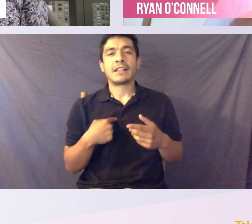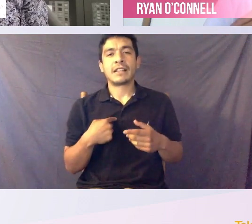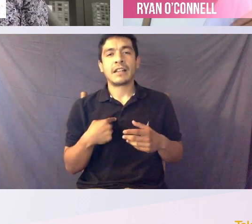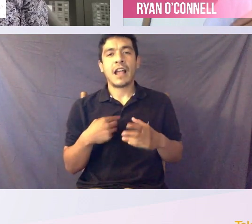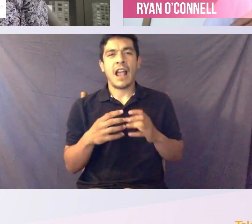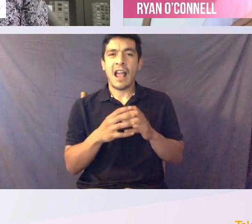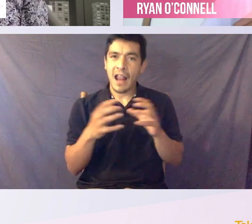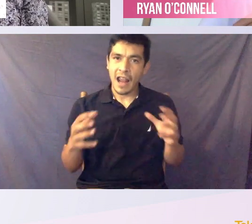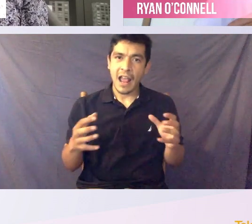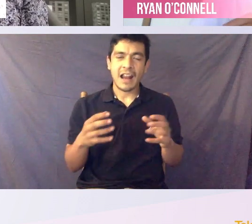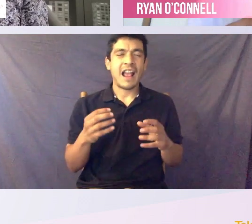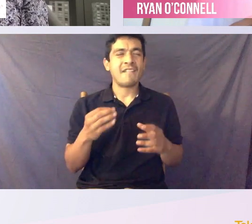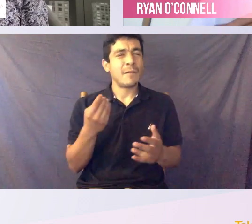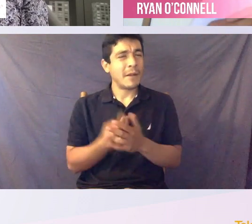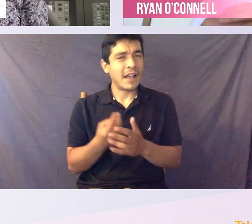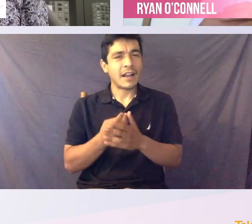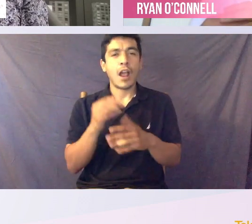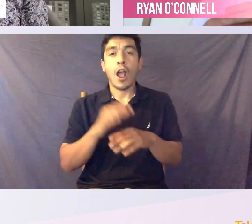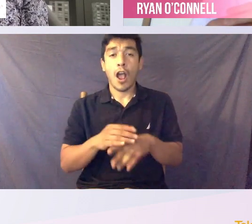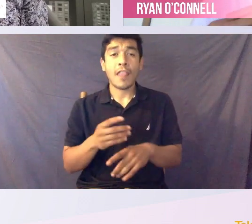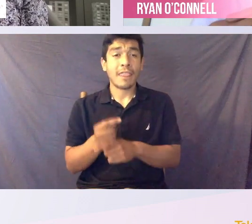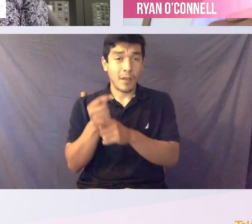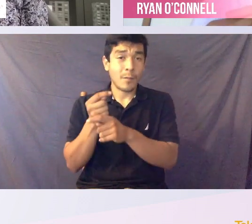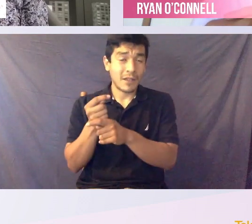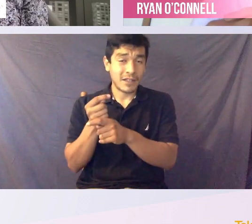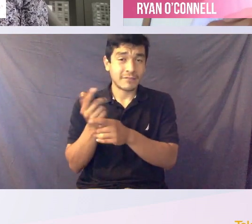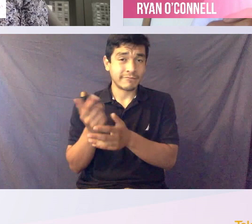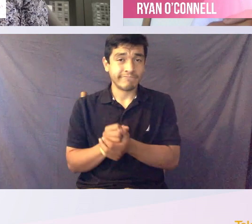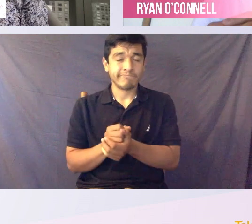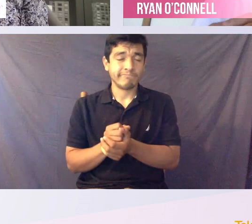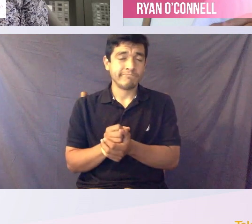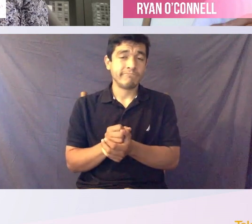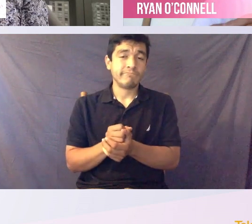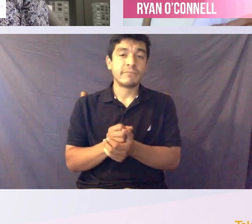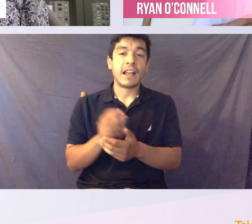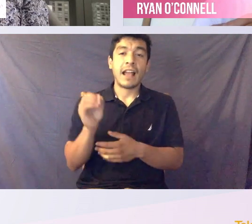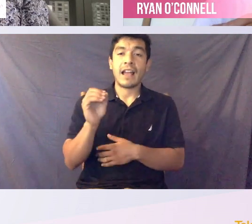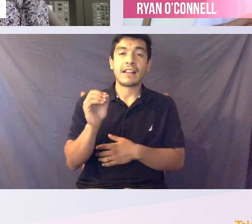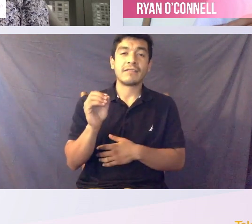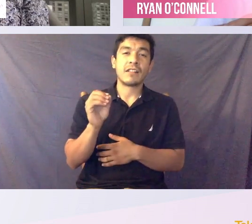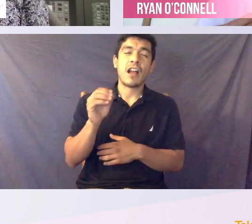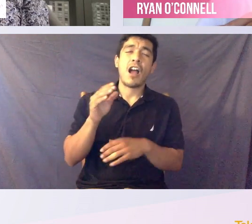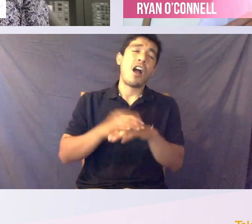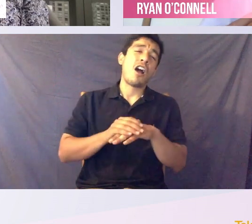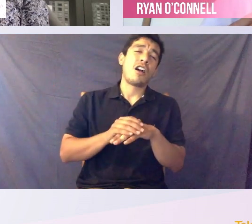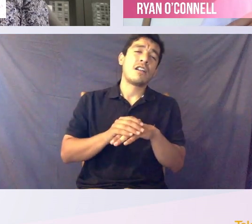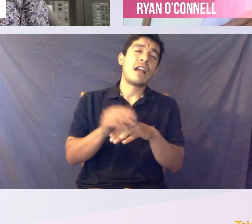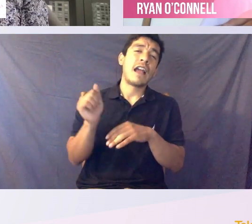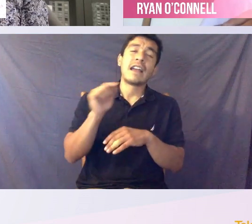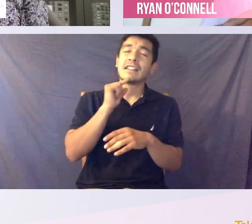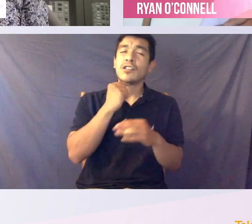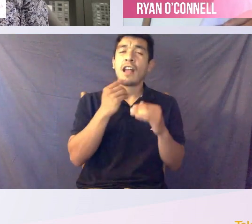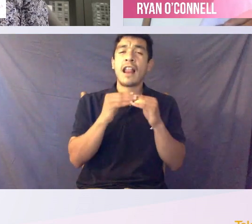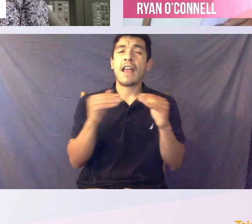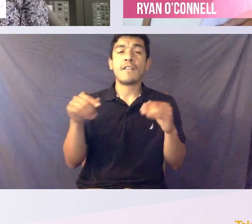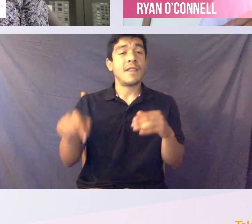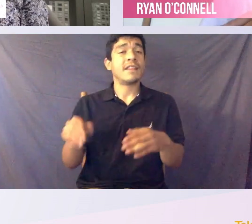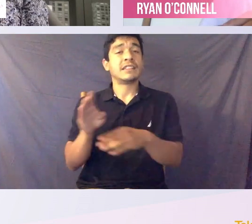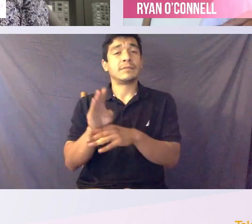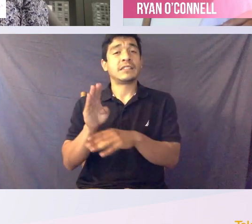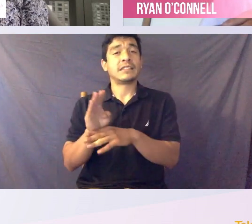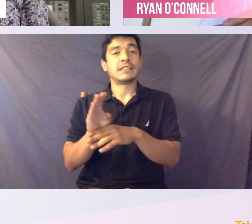and thousands of dollars on therapy. And just like, even on a practical level, like this business is